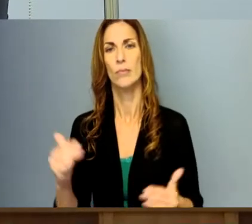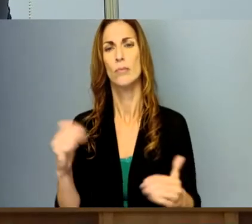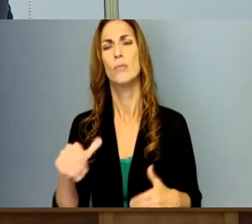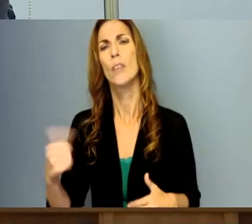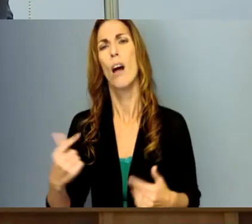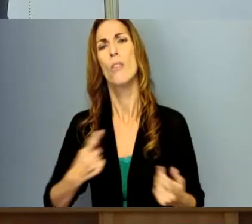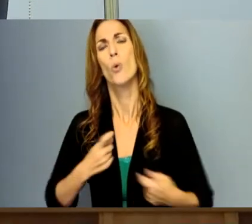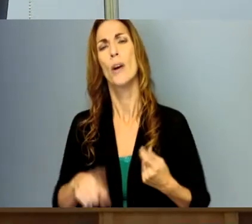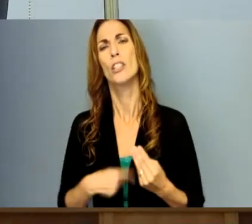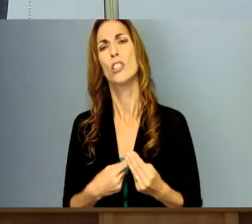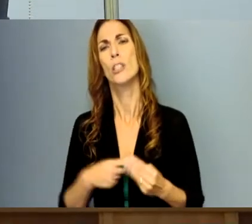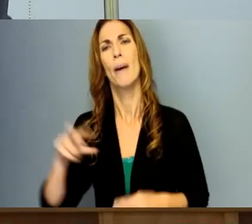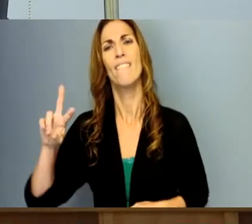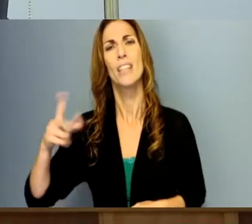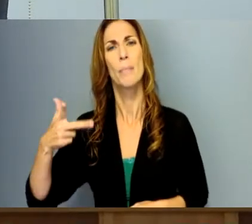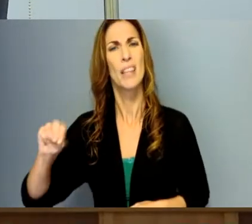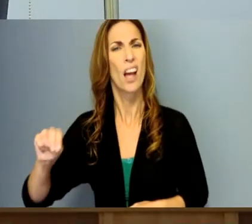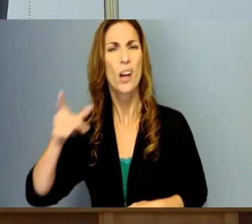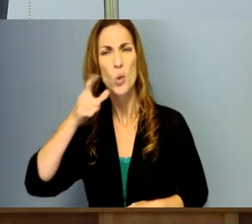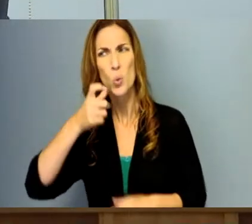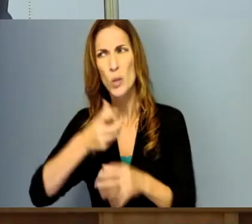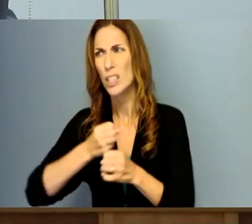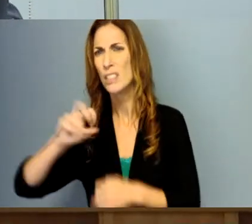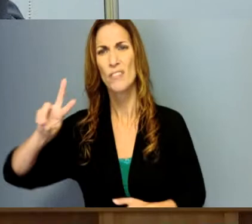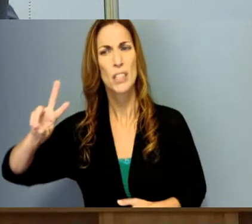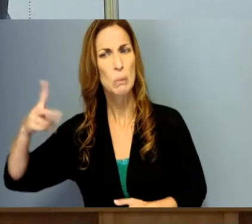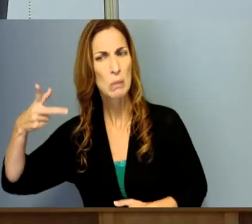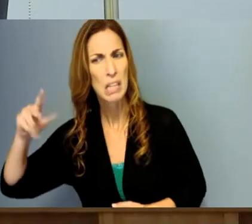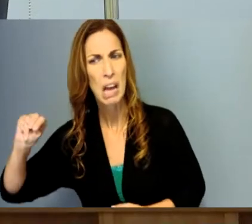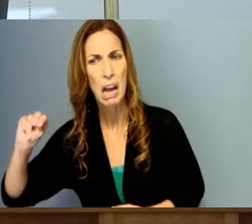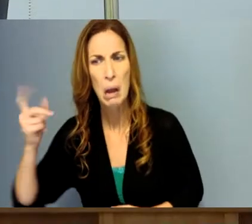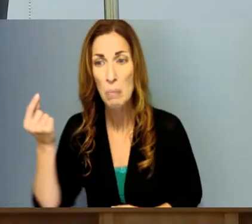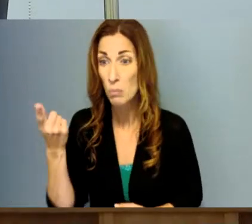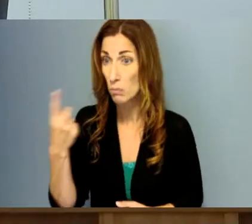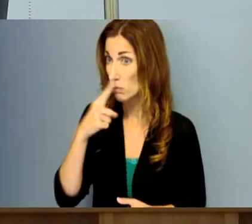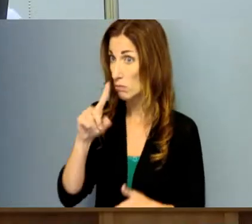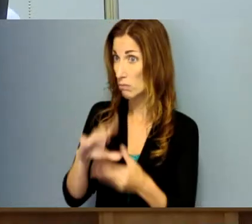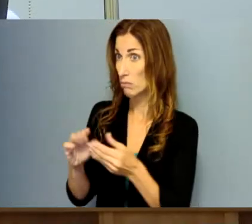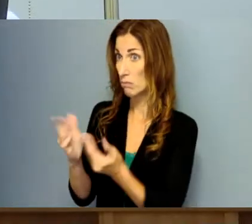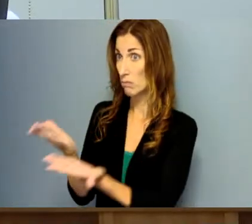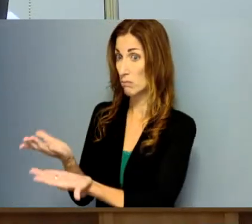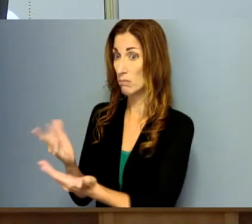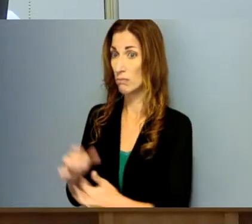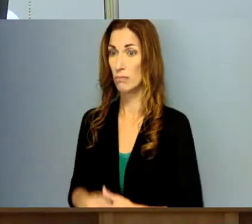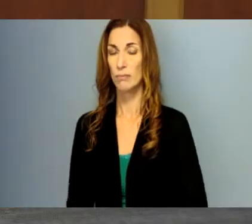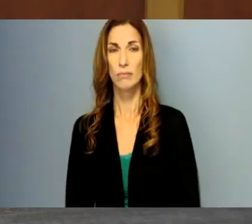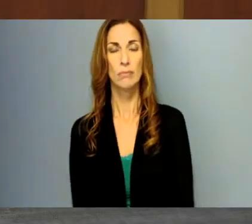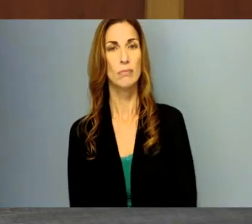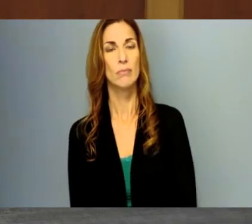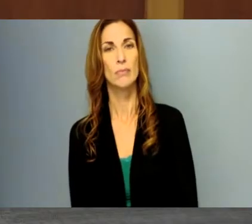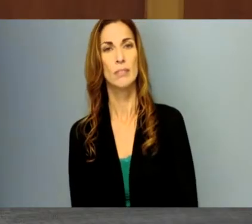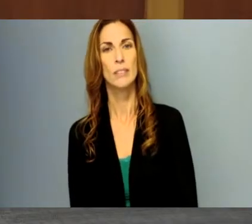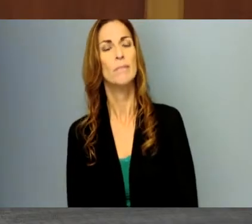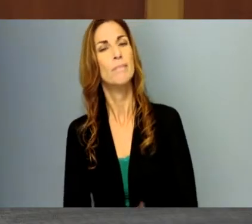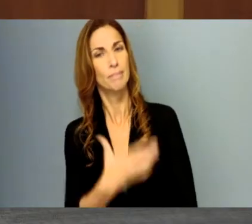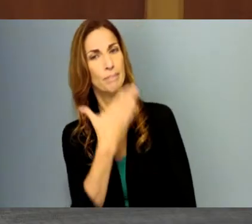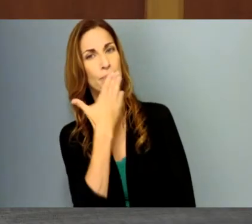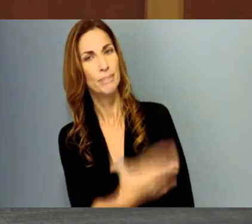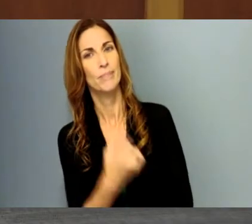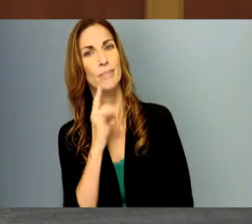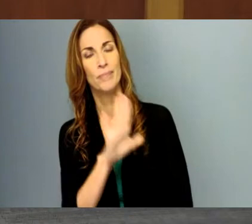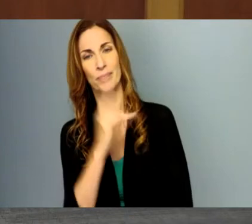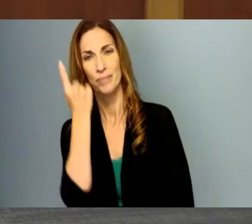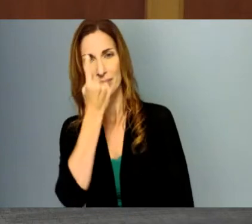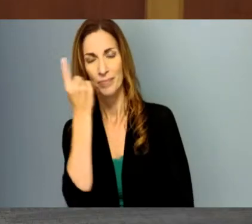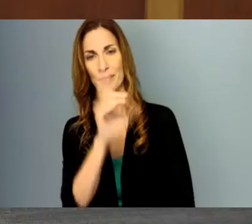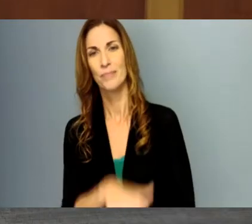questions about, you know, VPN, who gets VPN, if you want to touch on that. Thank you, Commissioners, for your